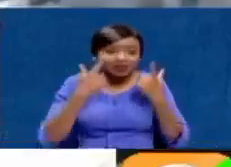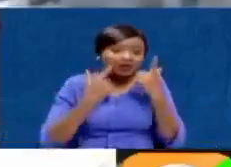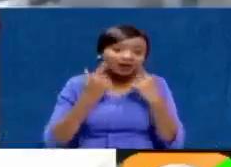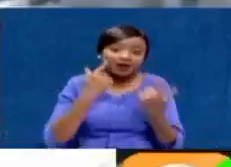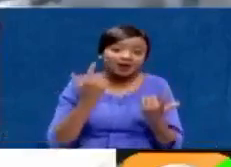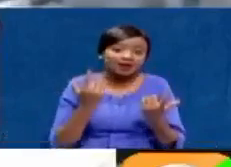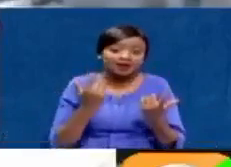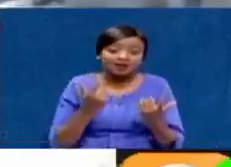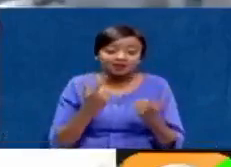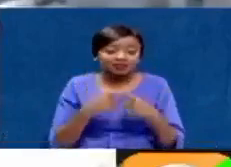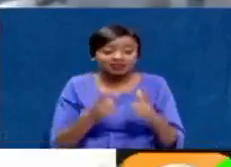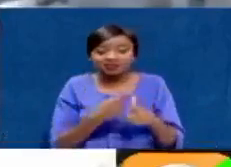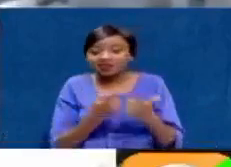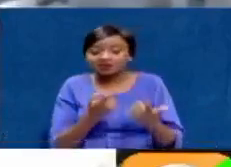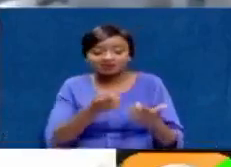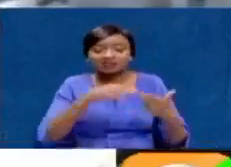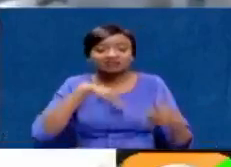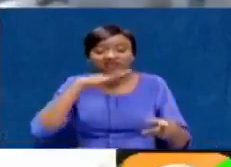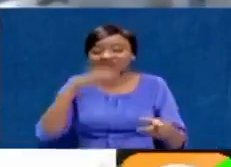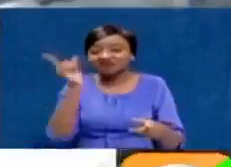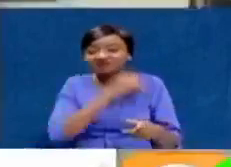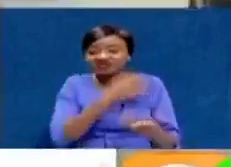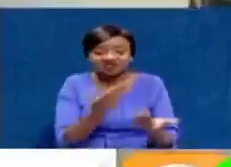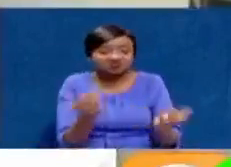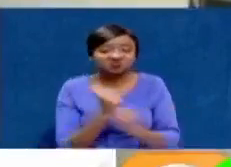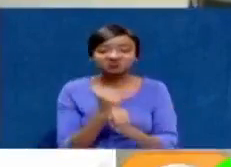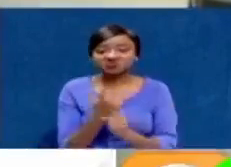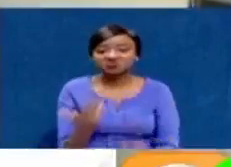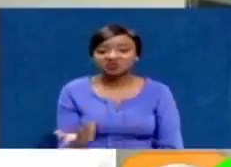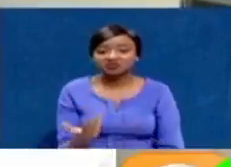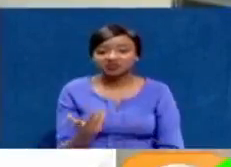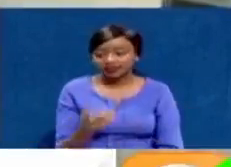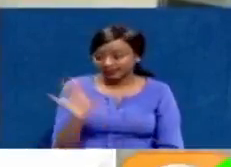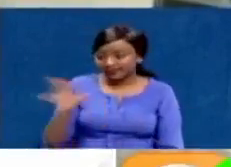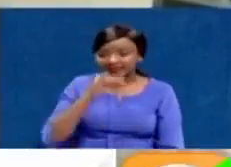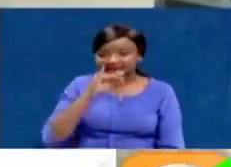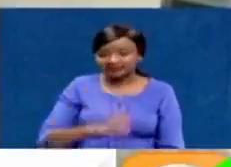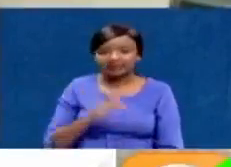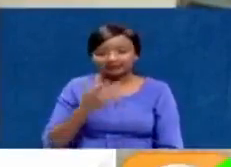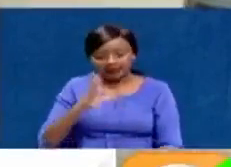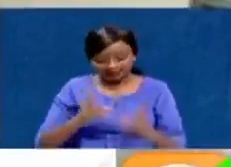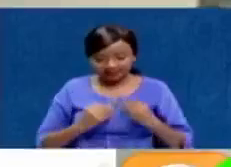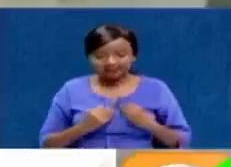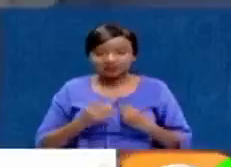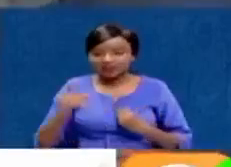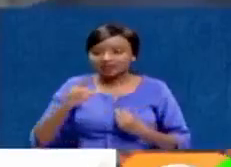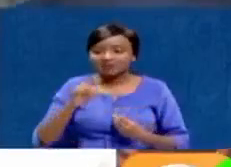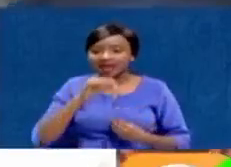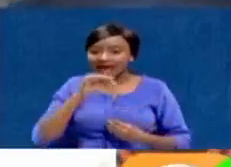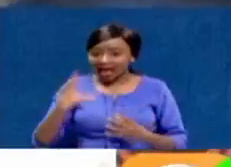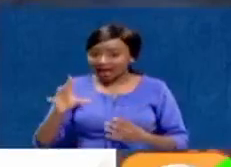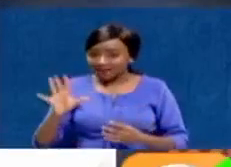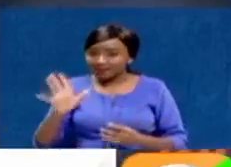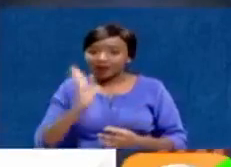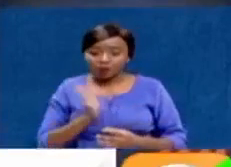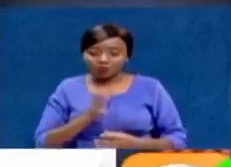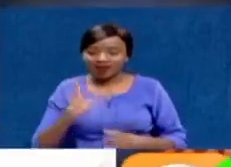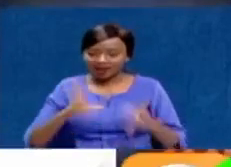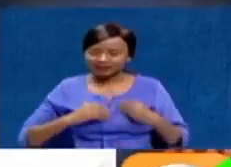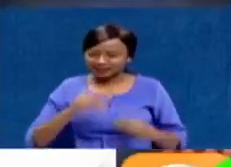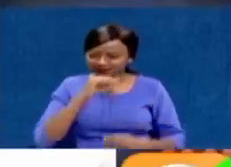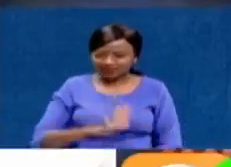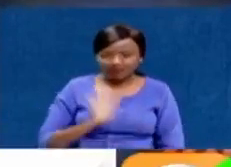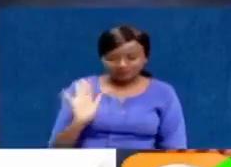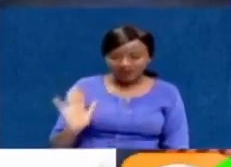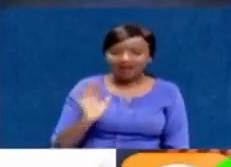na maji kishamwagika yazoleki. She maintains that her son was a criminal and that efforts to win him out of it